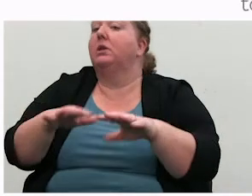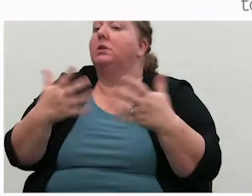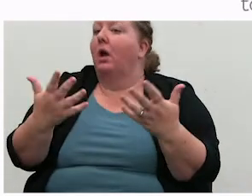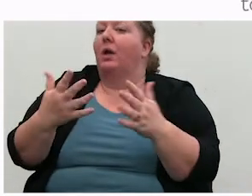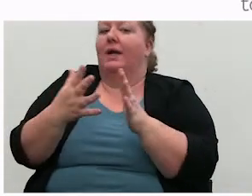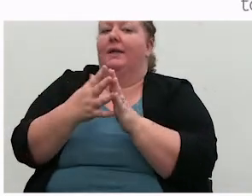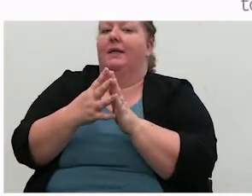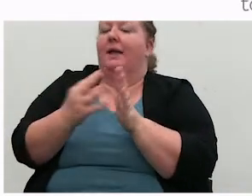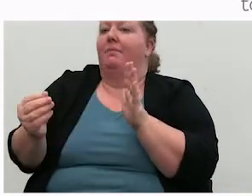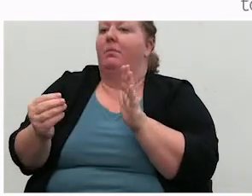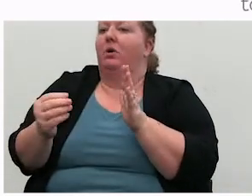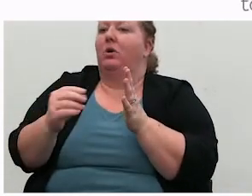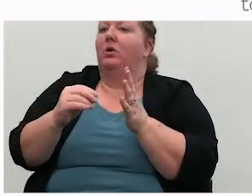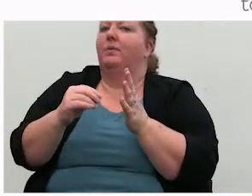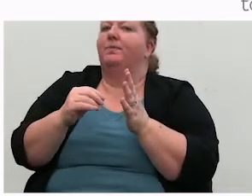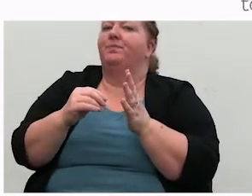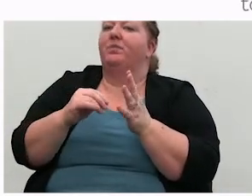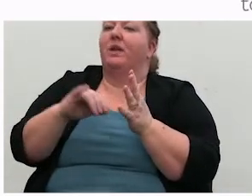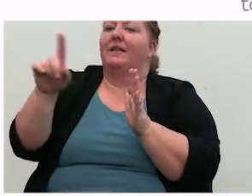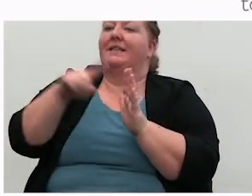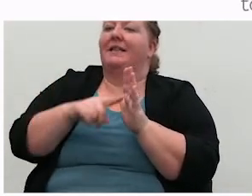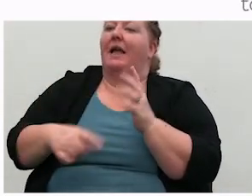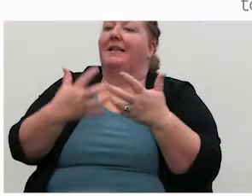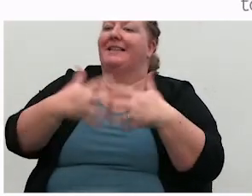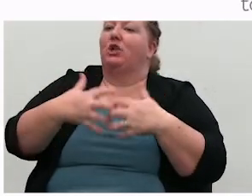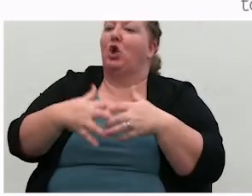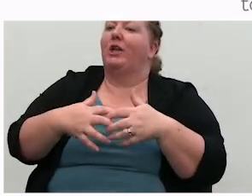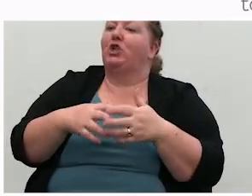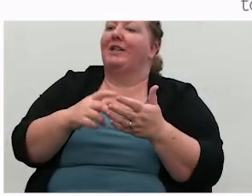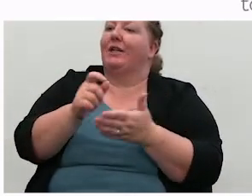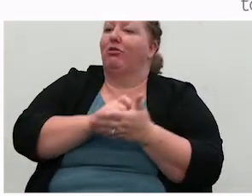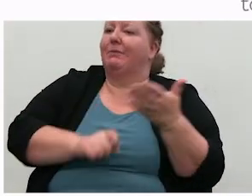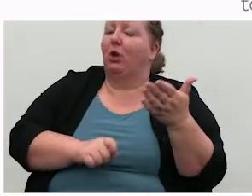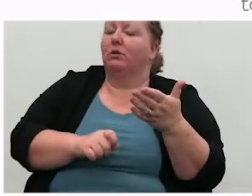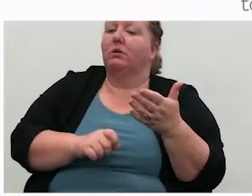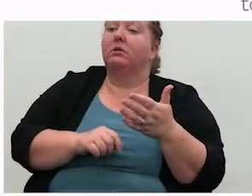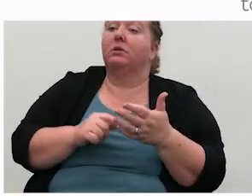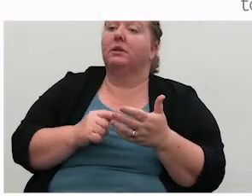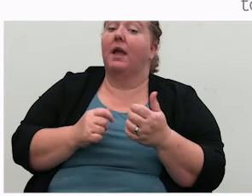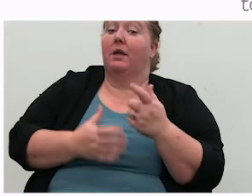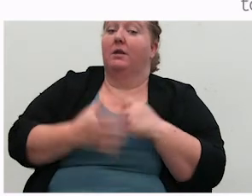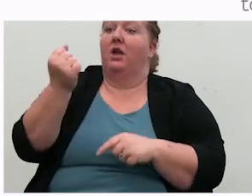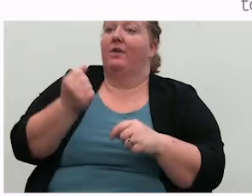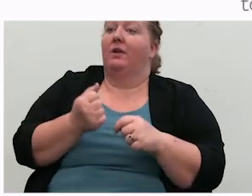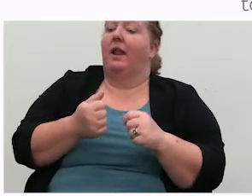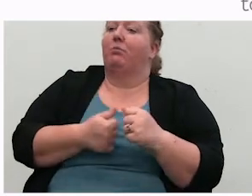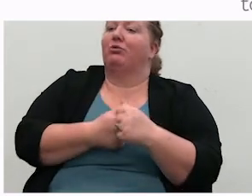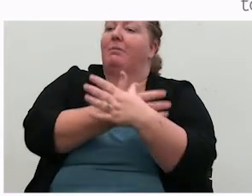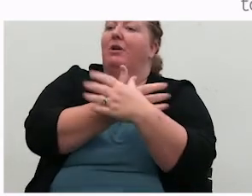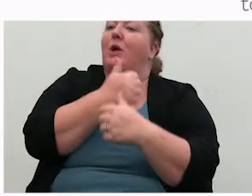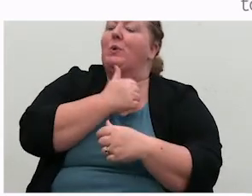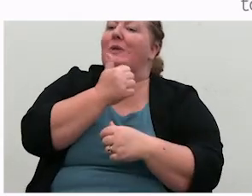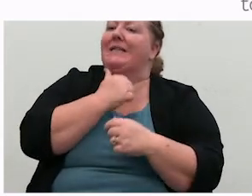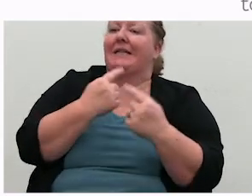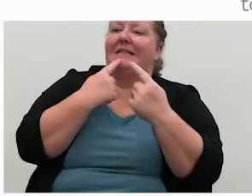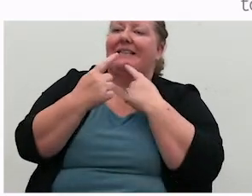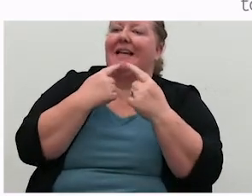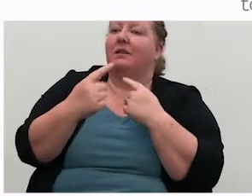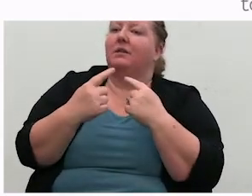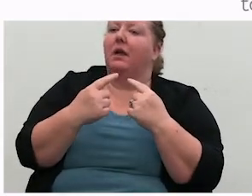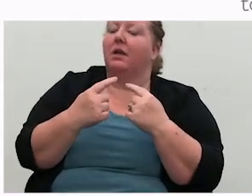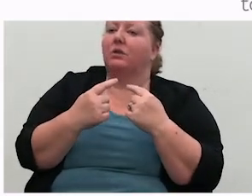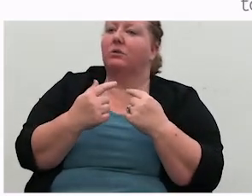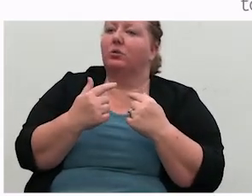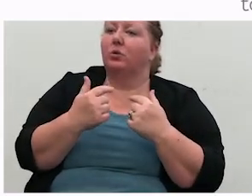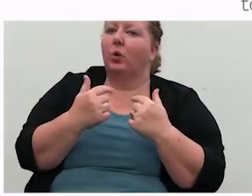example, the Sky technology correspondent discovered this, that the Lib Dems are using data to profile every voter in